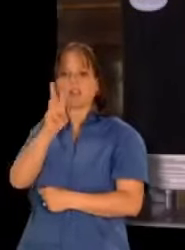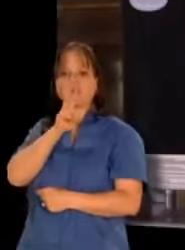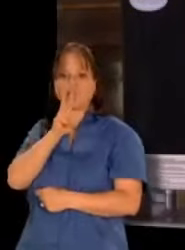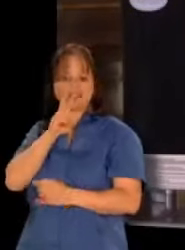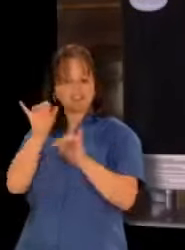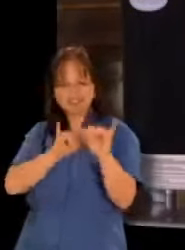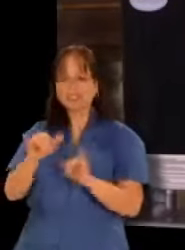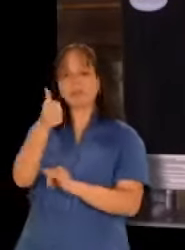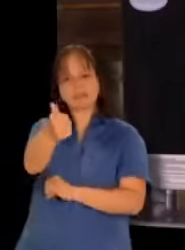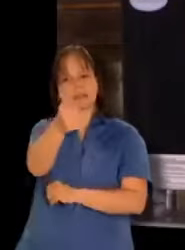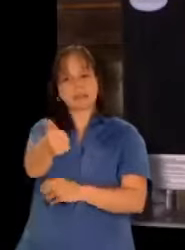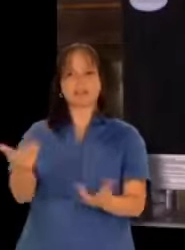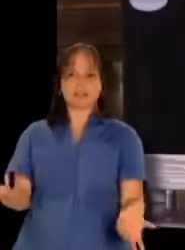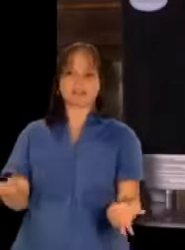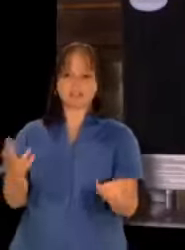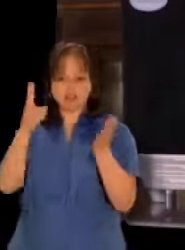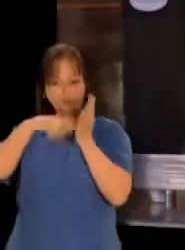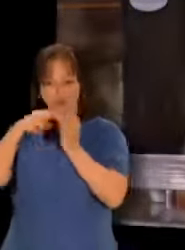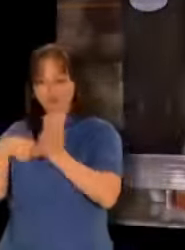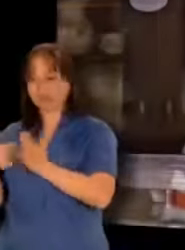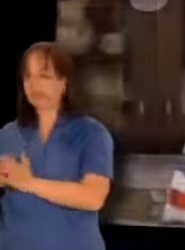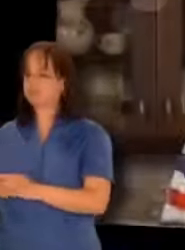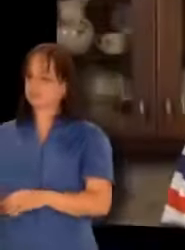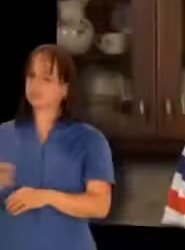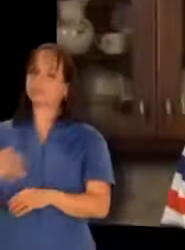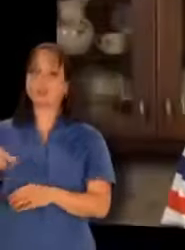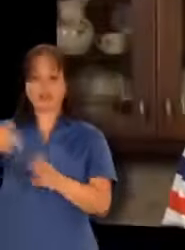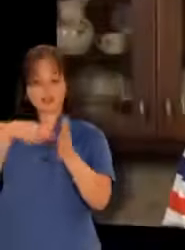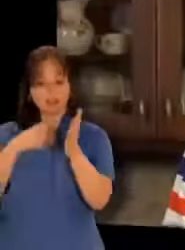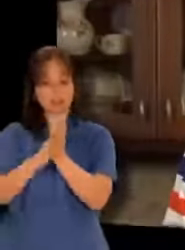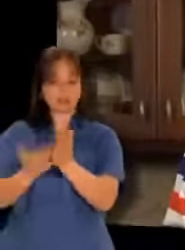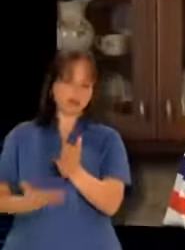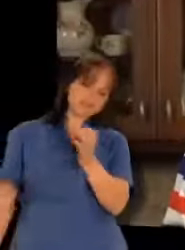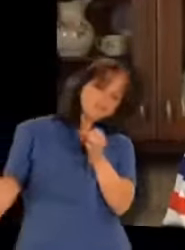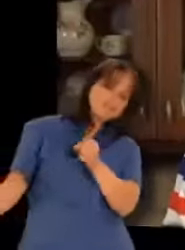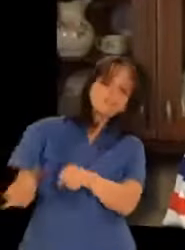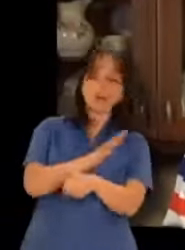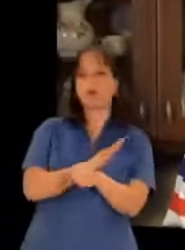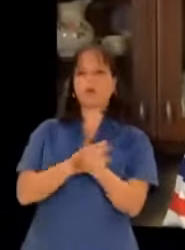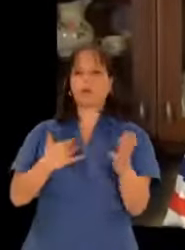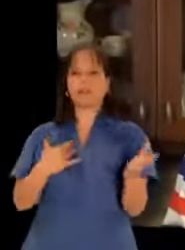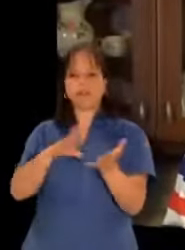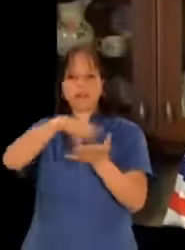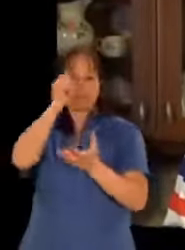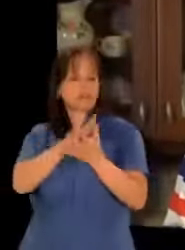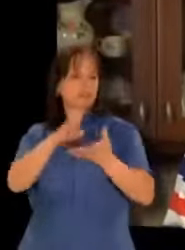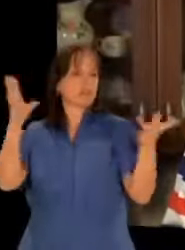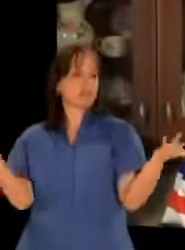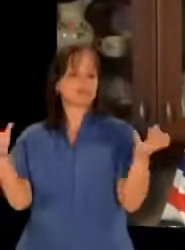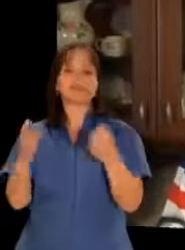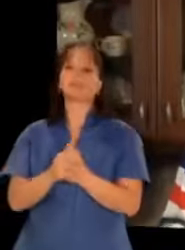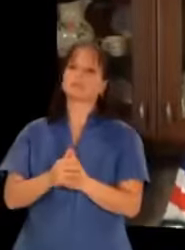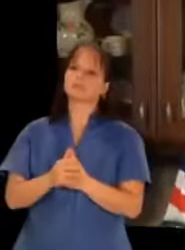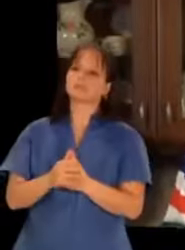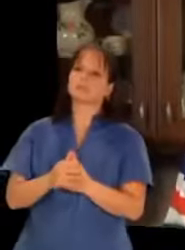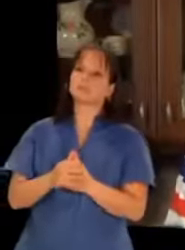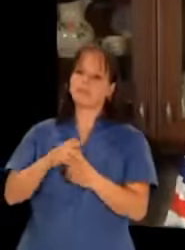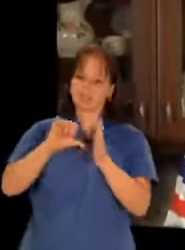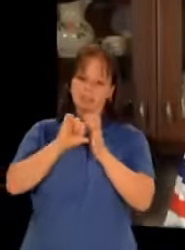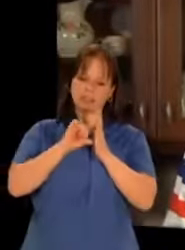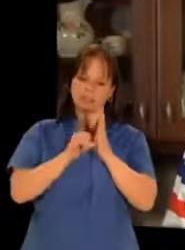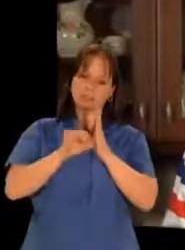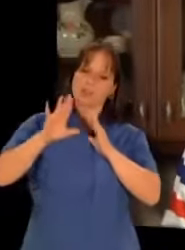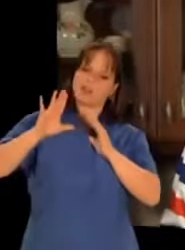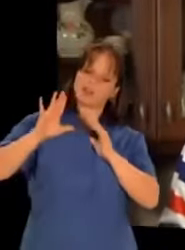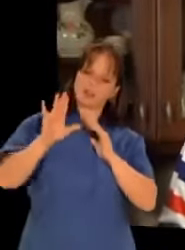just like he does. And you can read all about it. I read this book cover to cover, and I learned so much. I was incredibly impressed